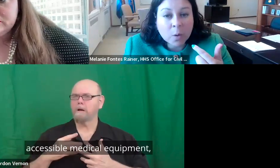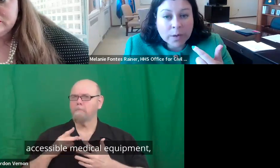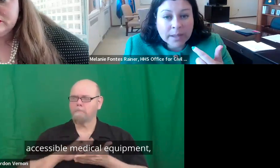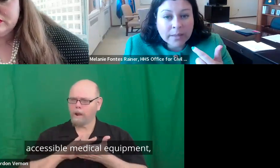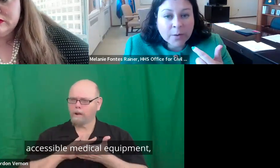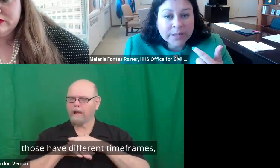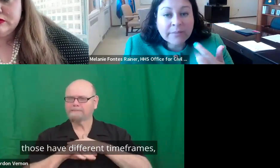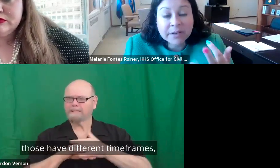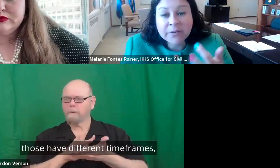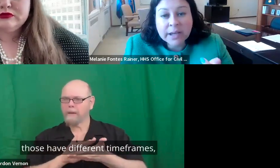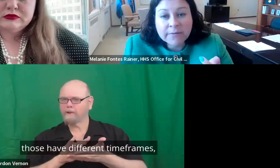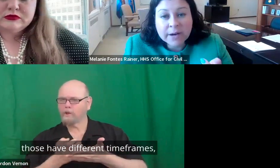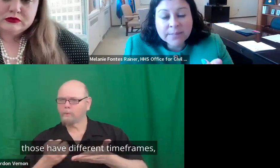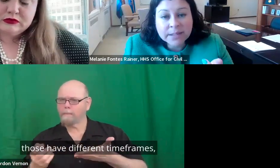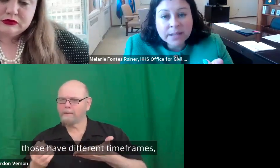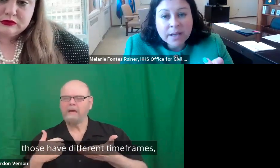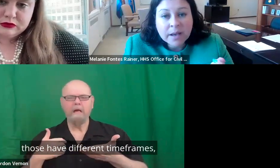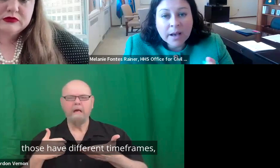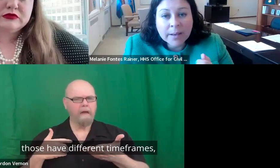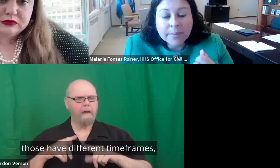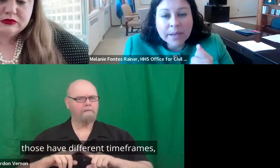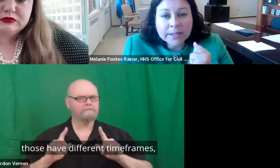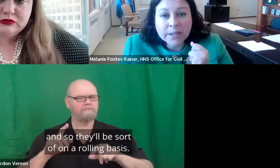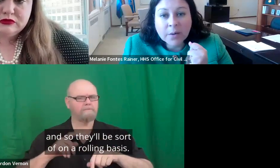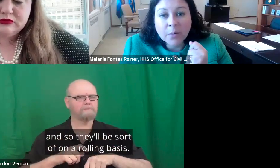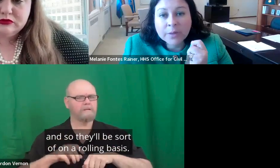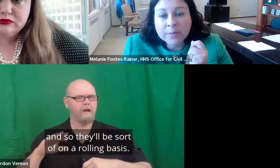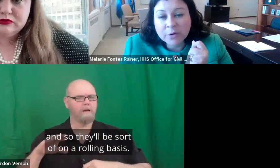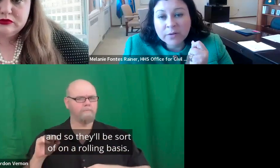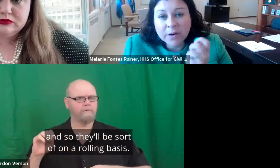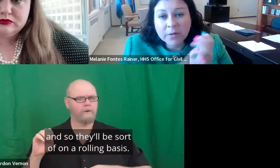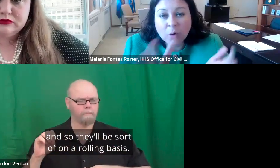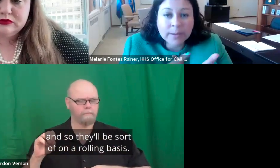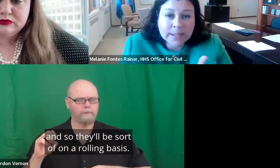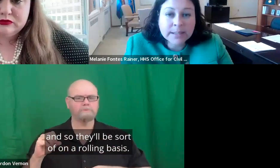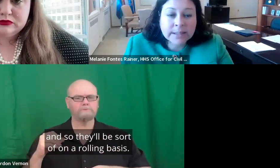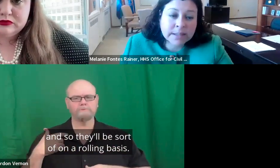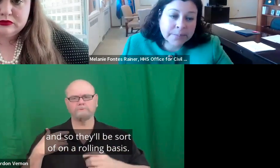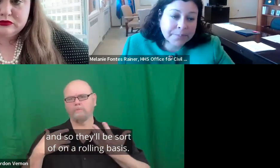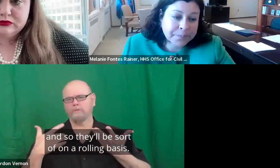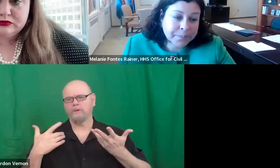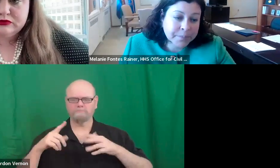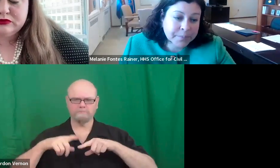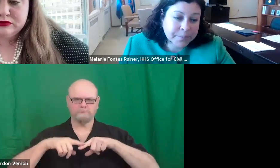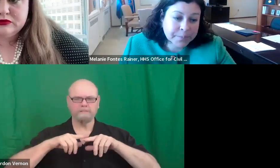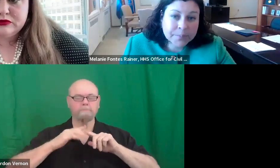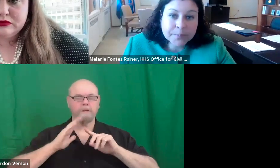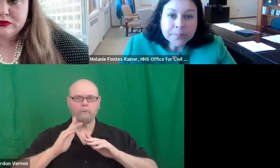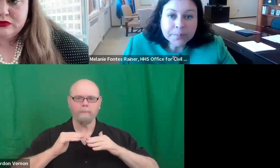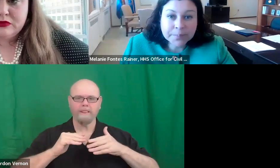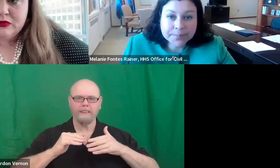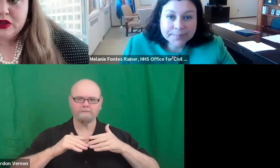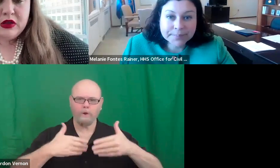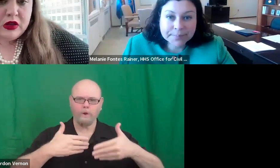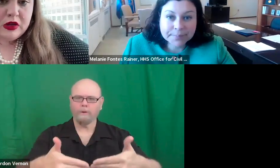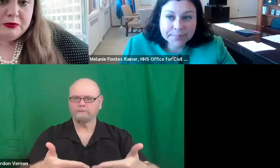accessible medical equipment, those have different timeframes. And so they'll be sort of on a rolling basis.